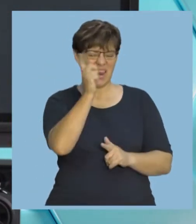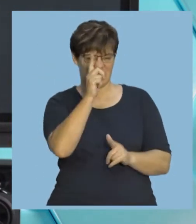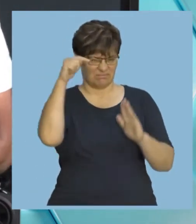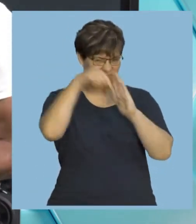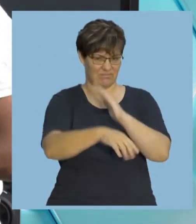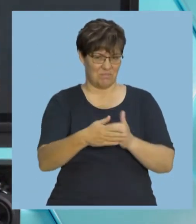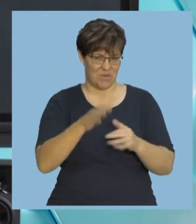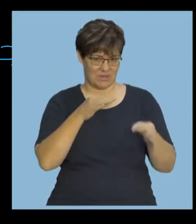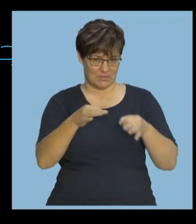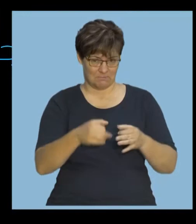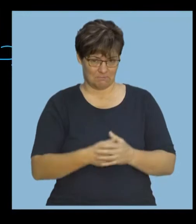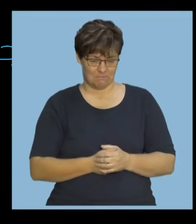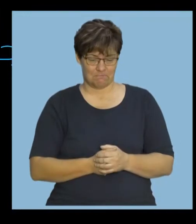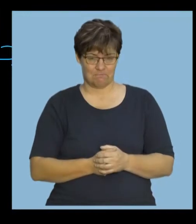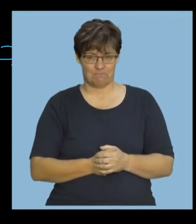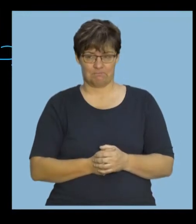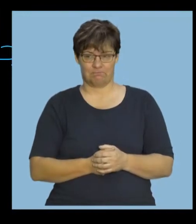also.